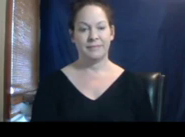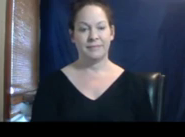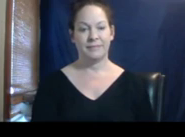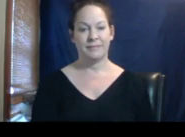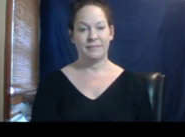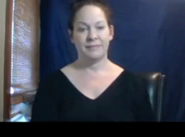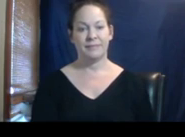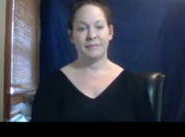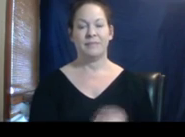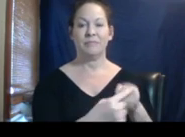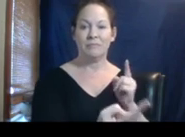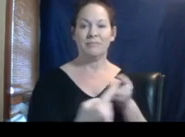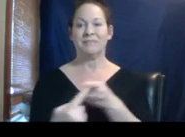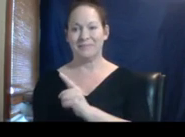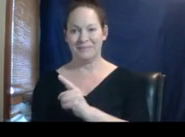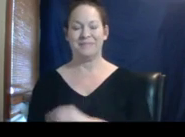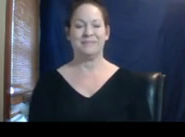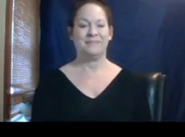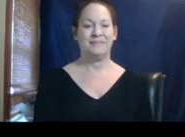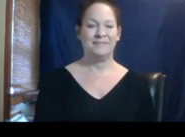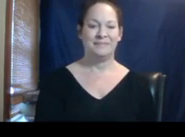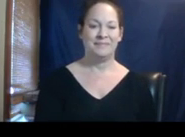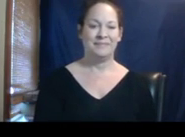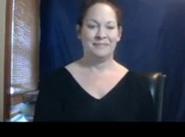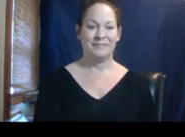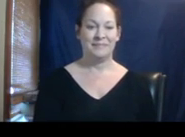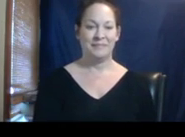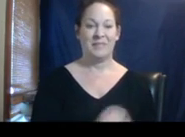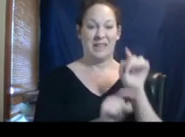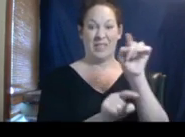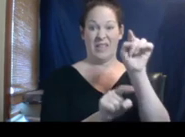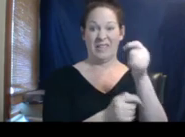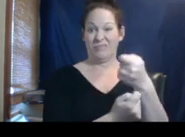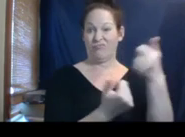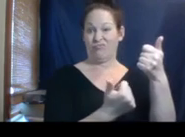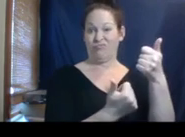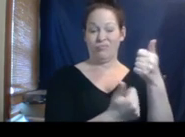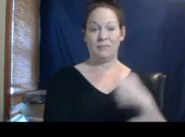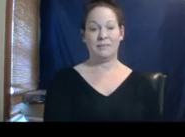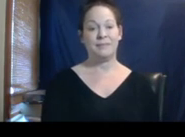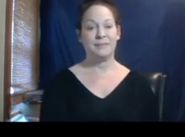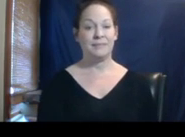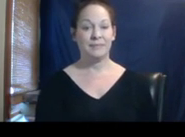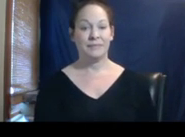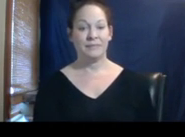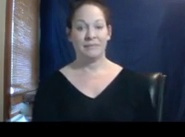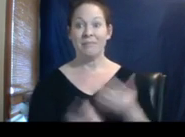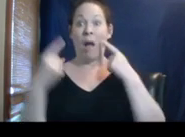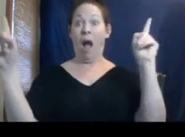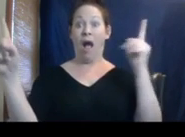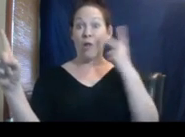I'll change my signs. And if I did my job right, these terms cancel out.